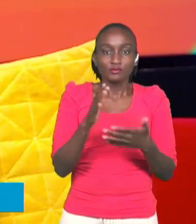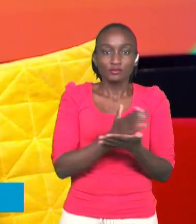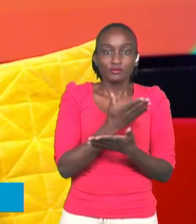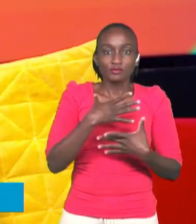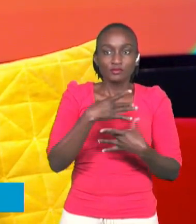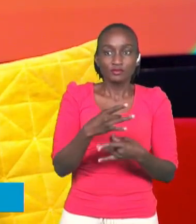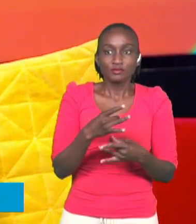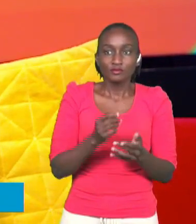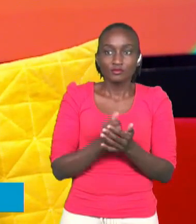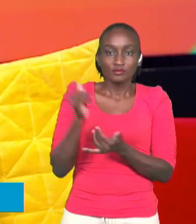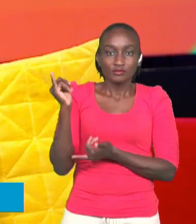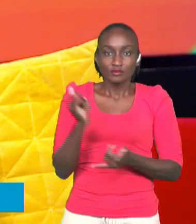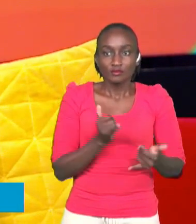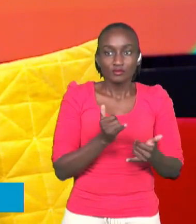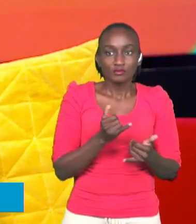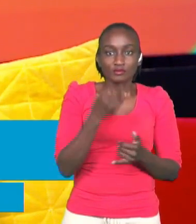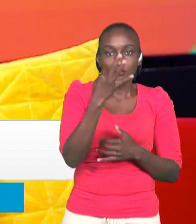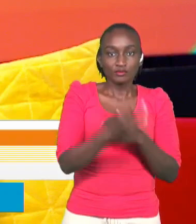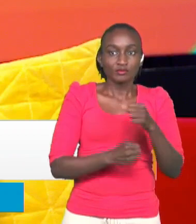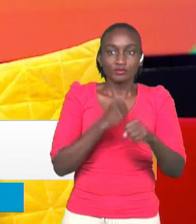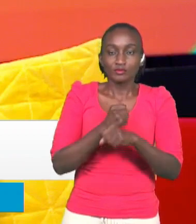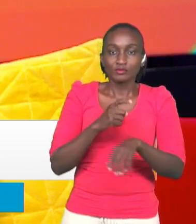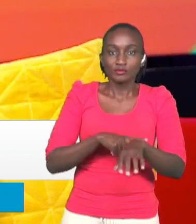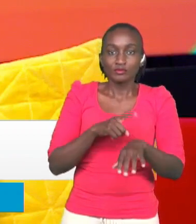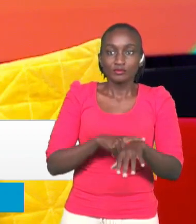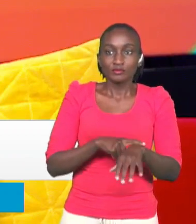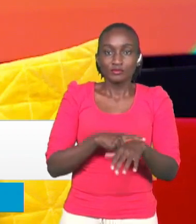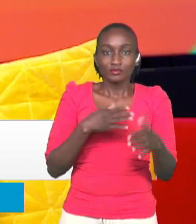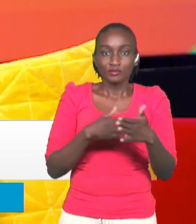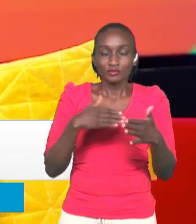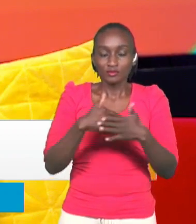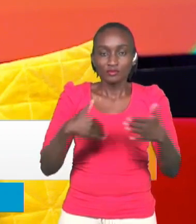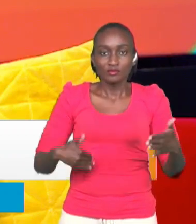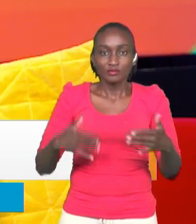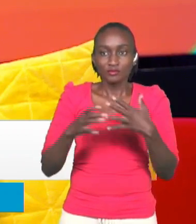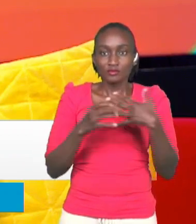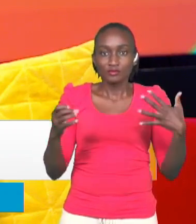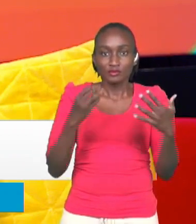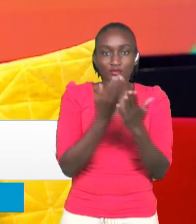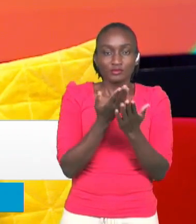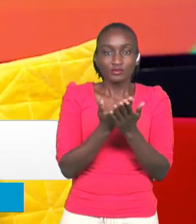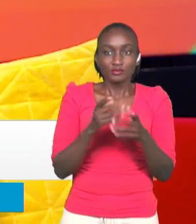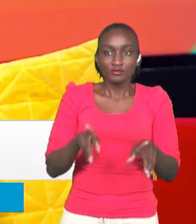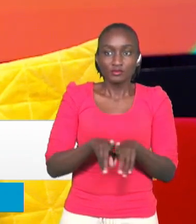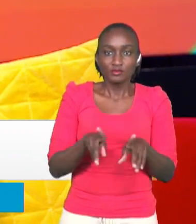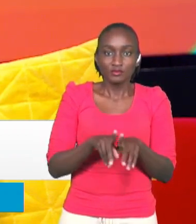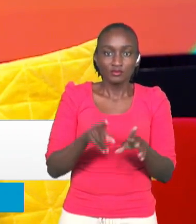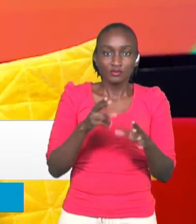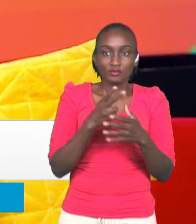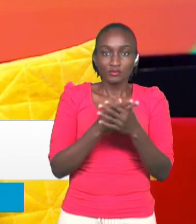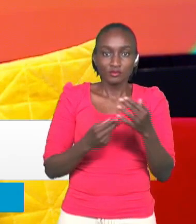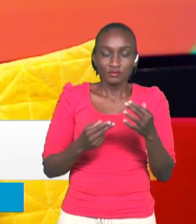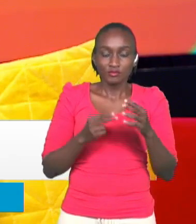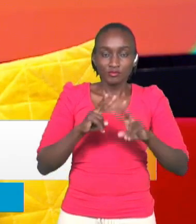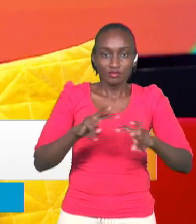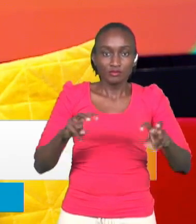where introduction of a 3 years time limit before a divorce can be filed. And also, parties seeking divorce